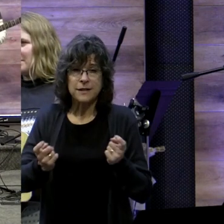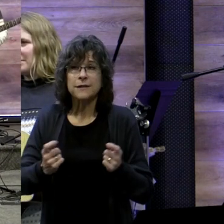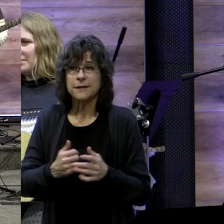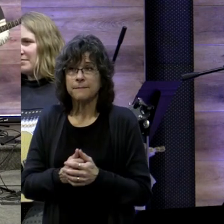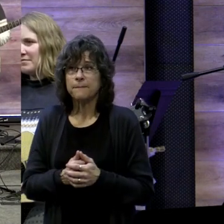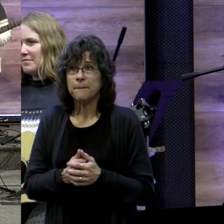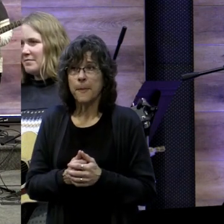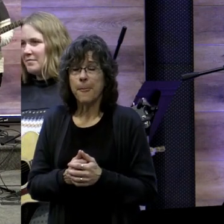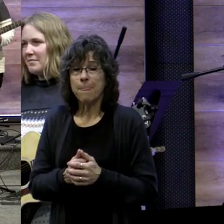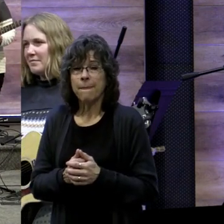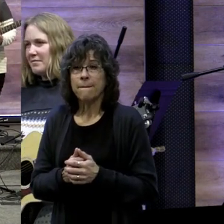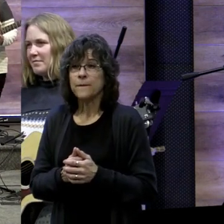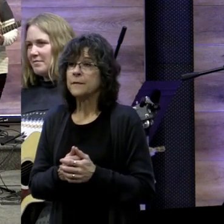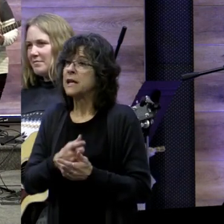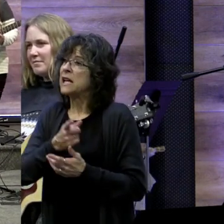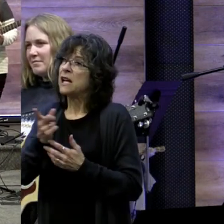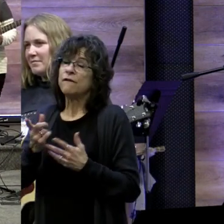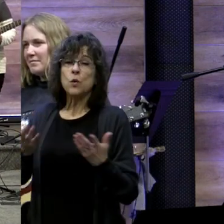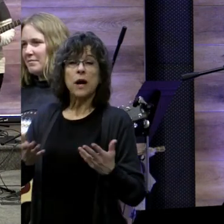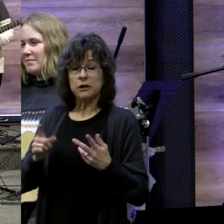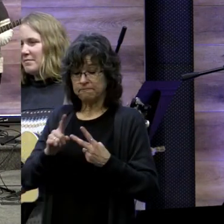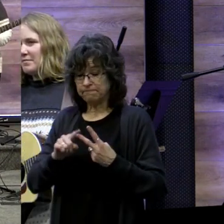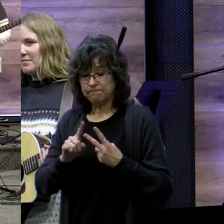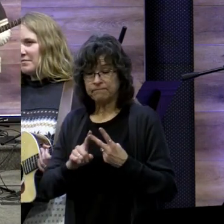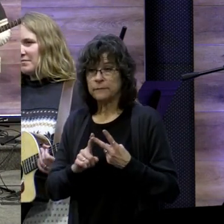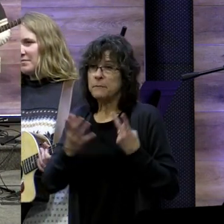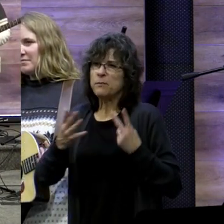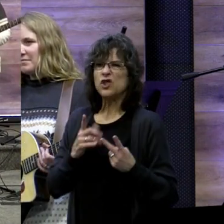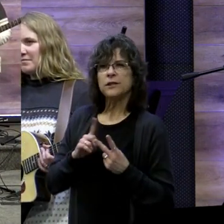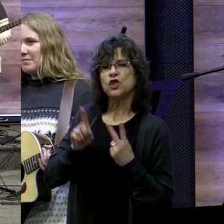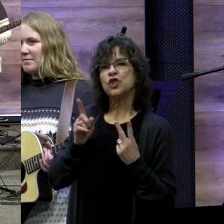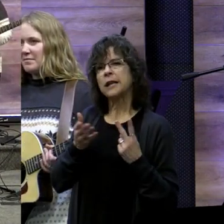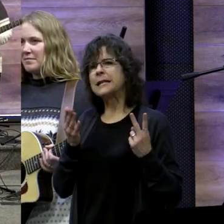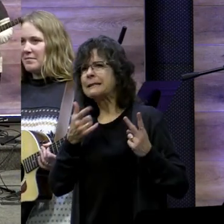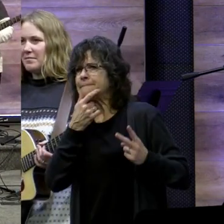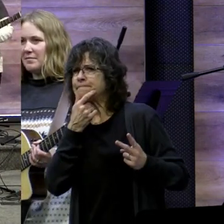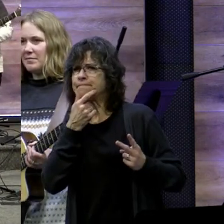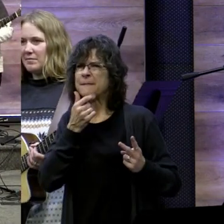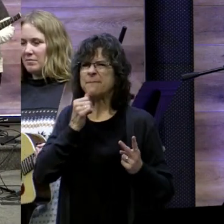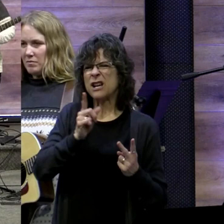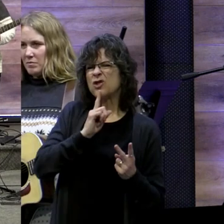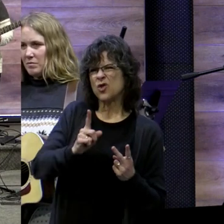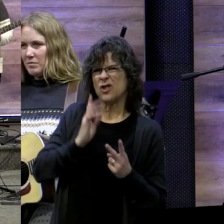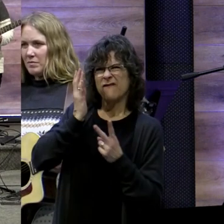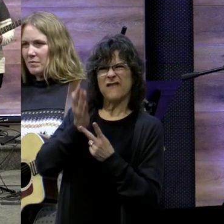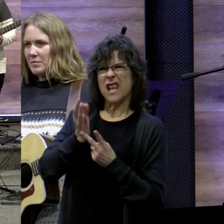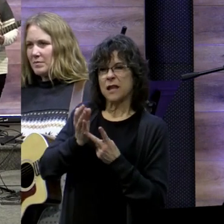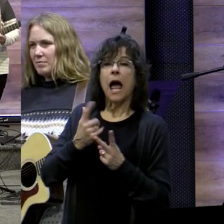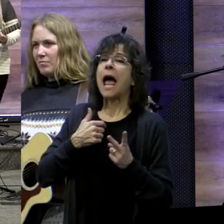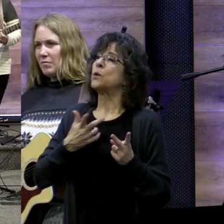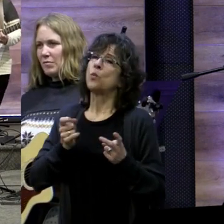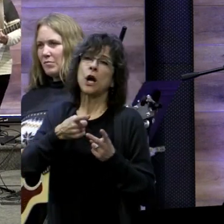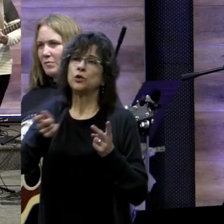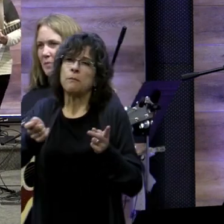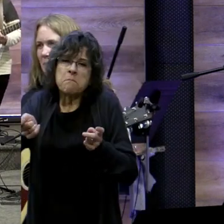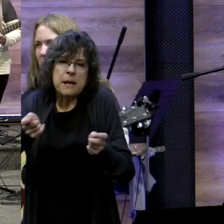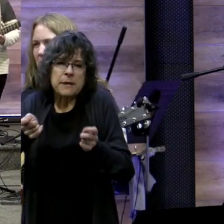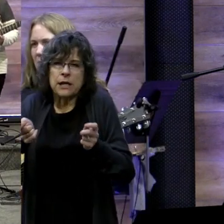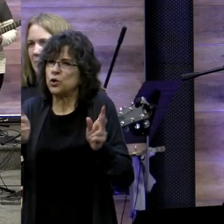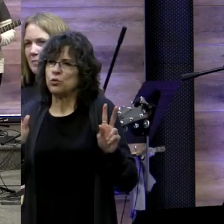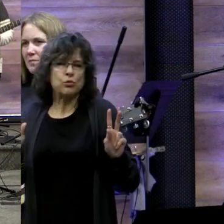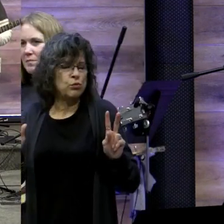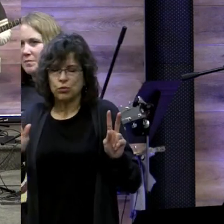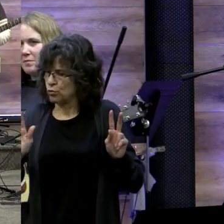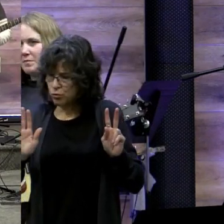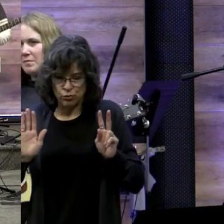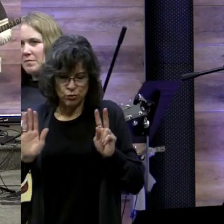and you're checking things out, you're not at the point of faith, I have no desire to manipulate you into any kind of decision that you would